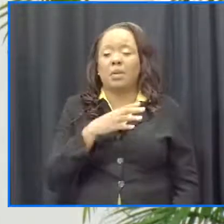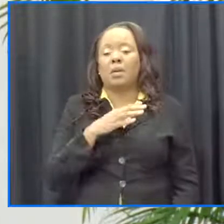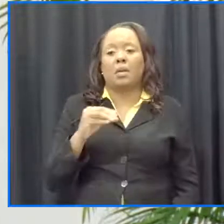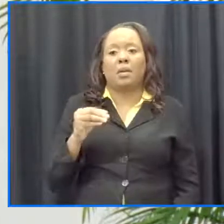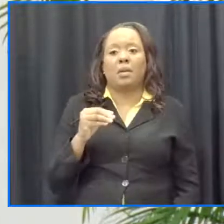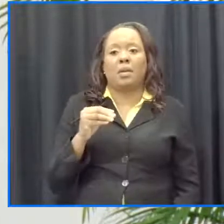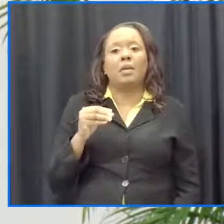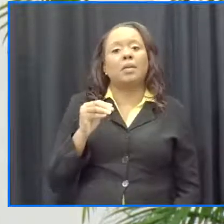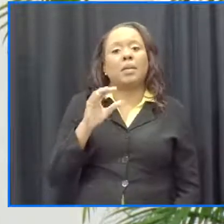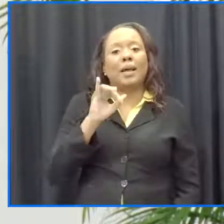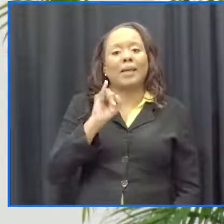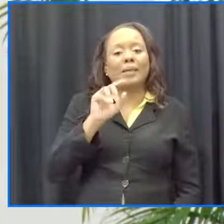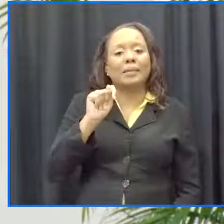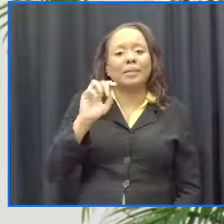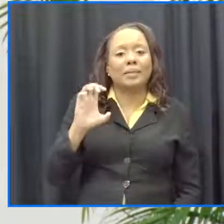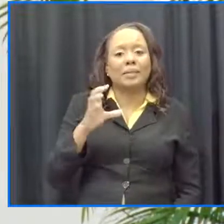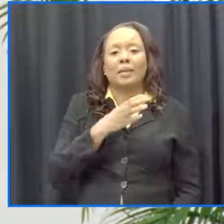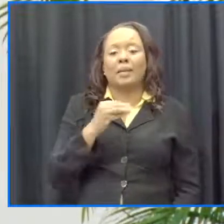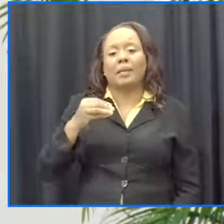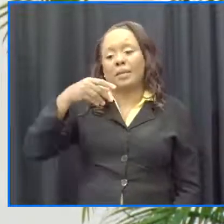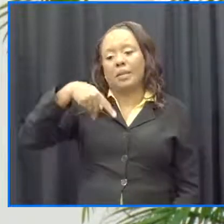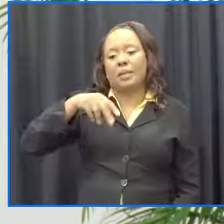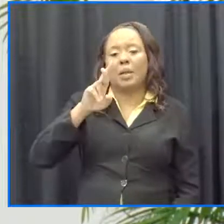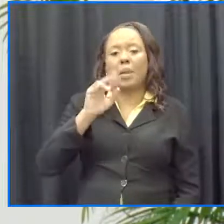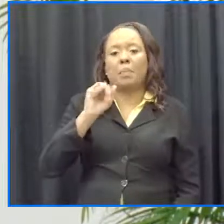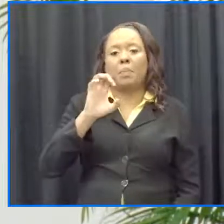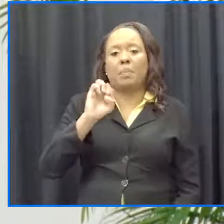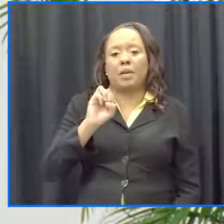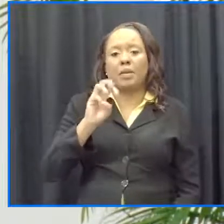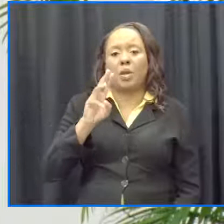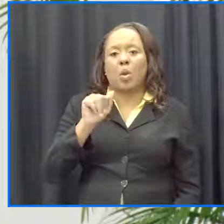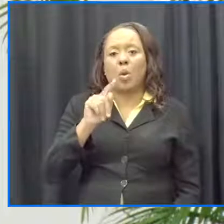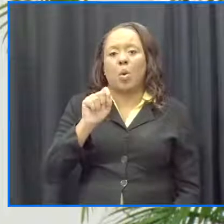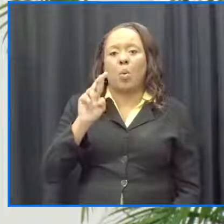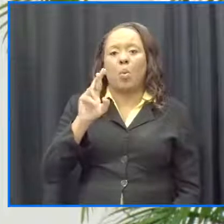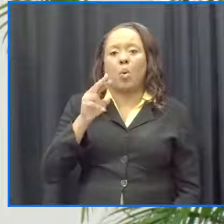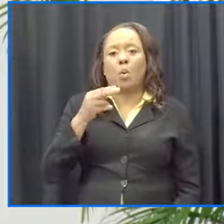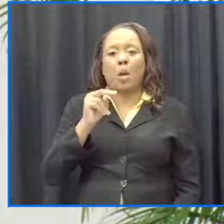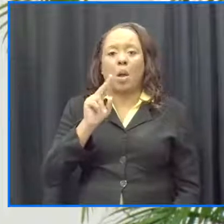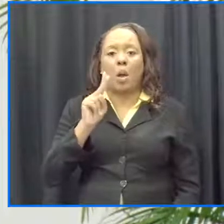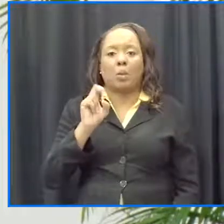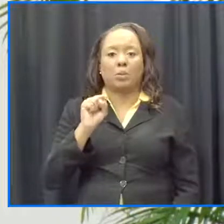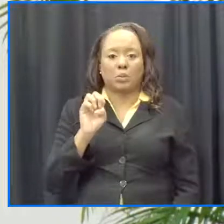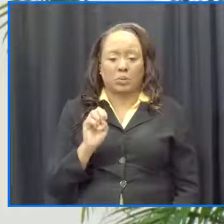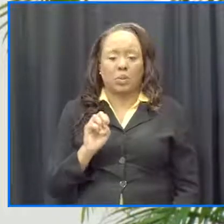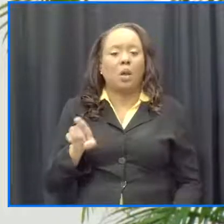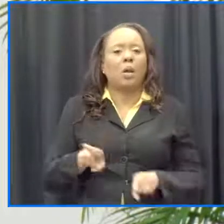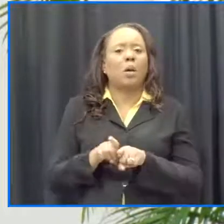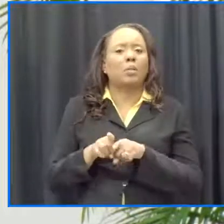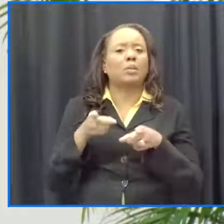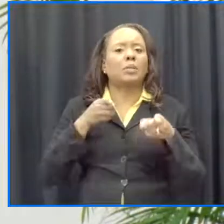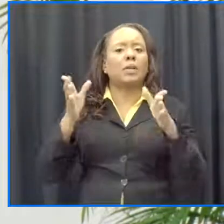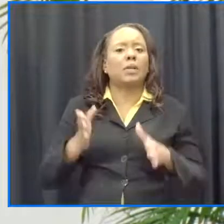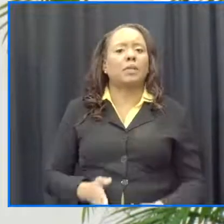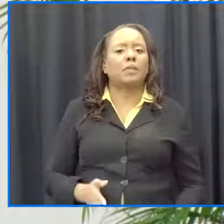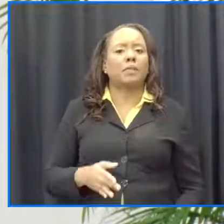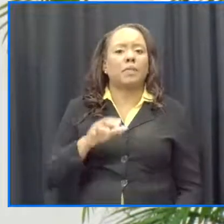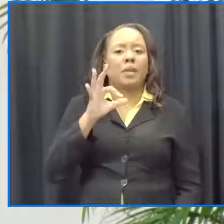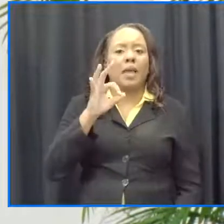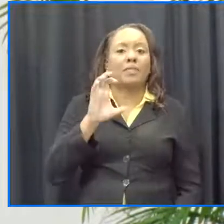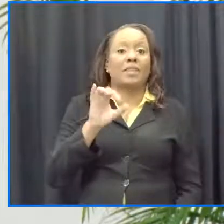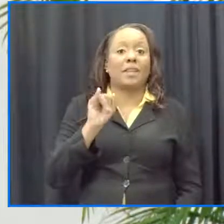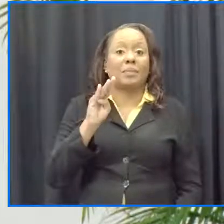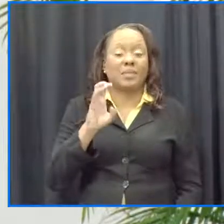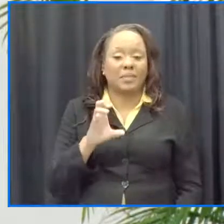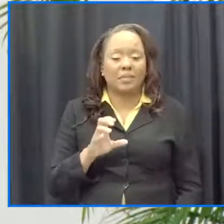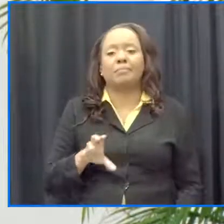and PricewaterhouseCoopers. He is a director of CIBC First Caribbean International Bank and has served on the